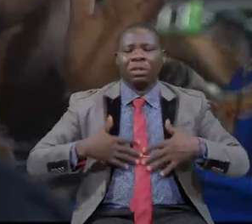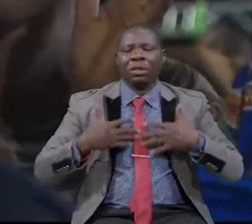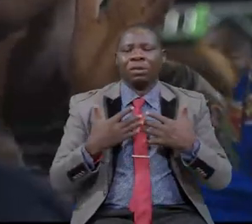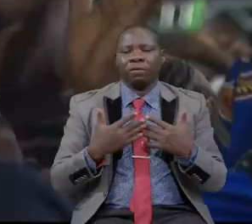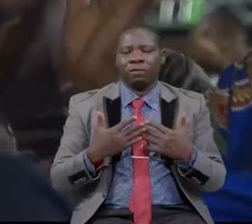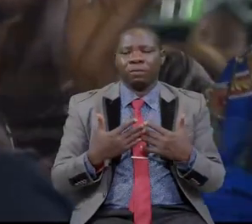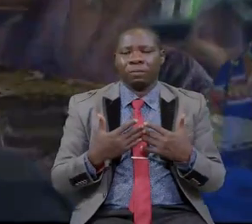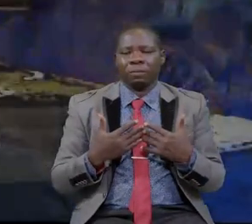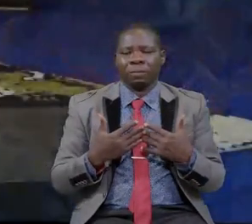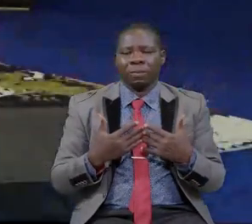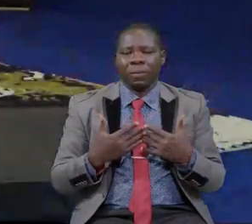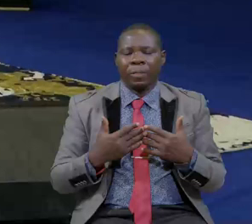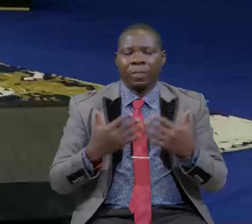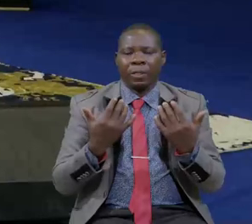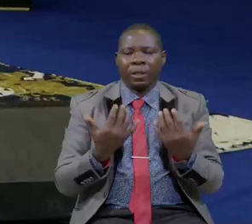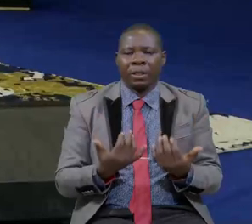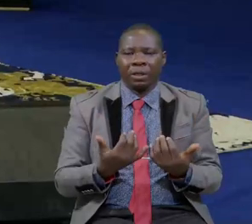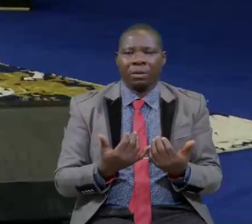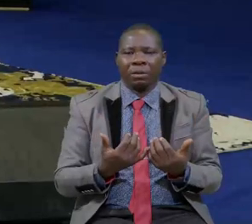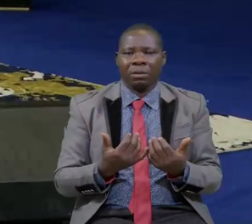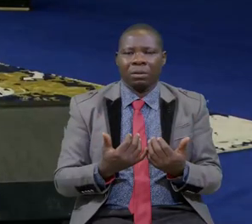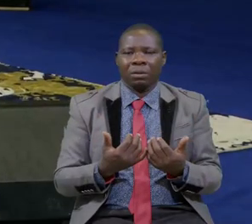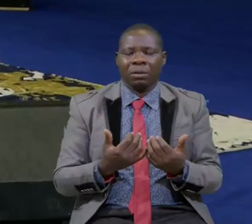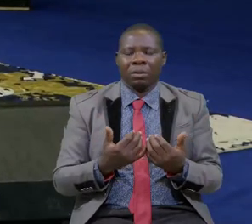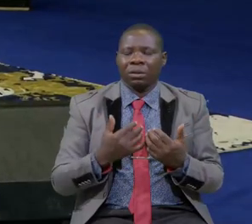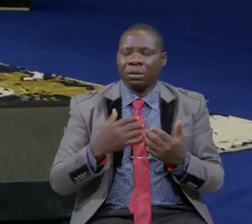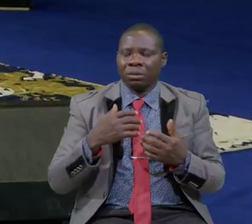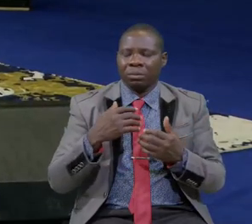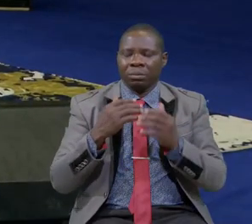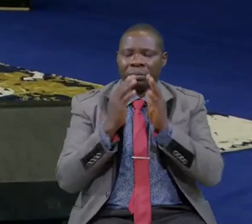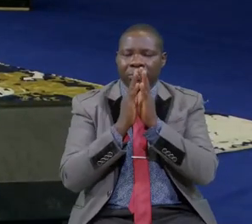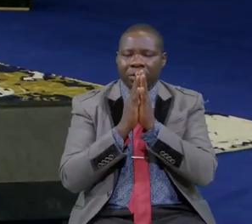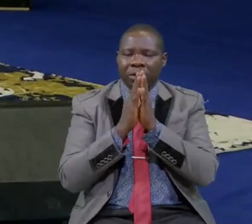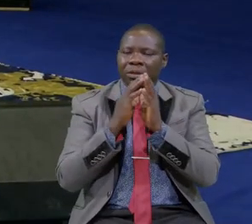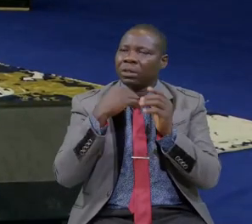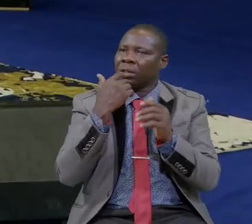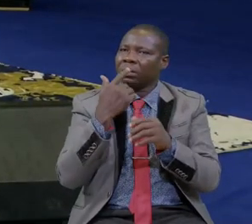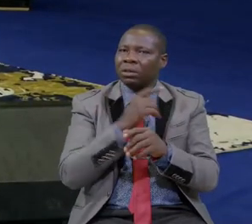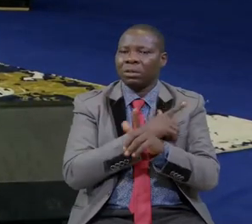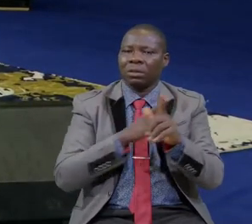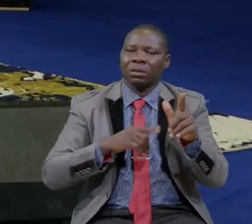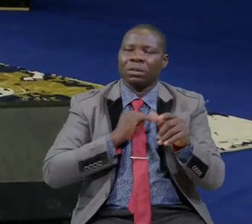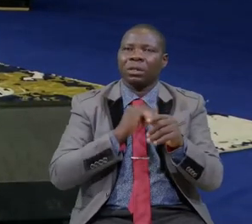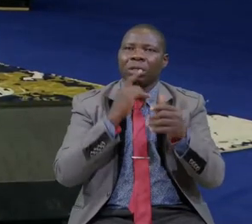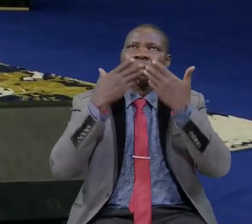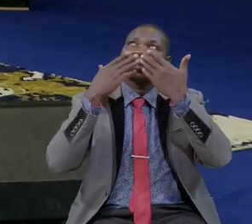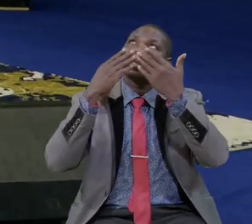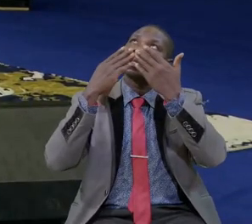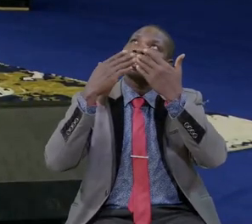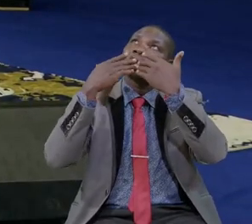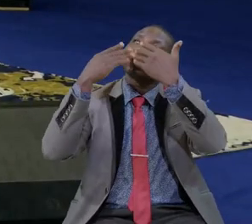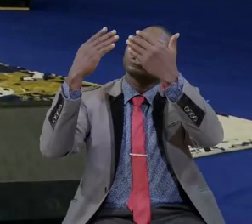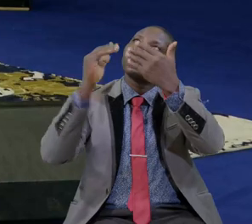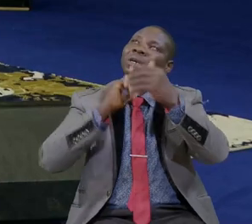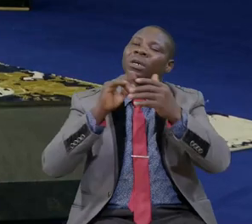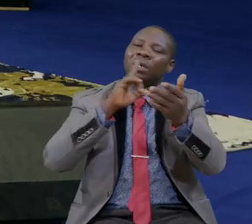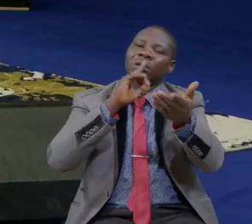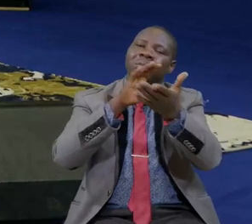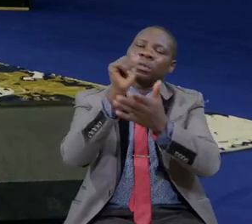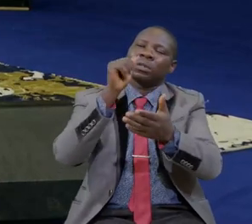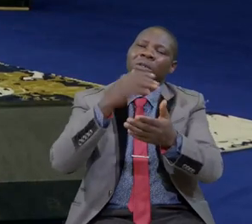Round of the prayer and say, Lord, I thank you. I believe my sins are forgiven. Lord,